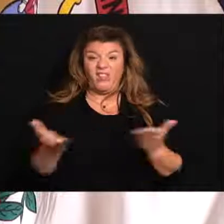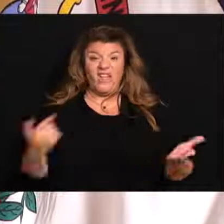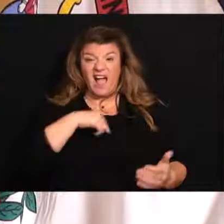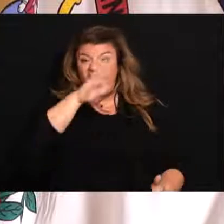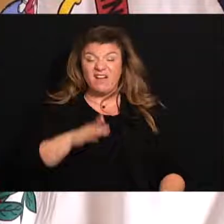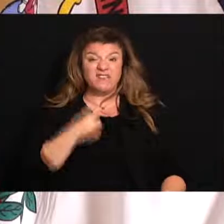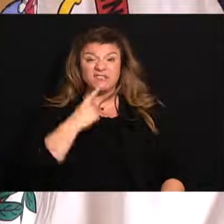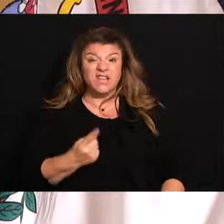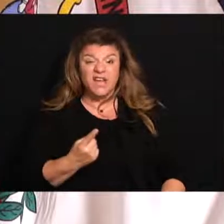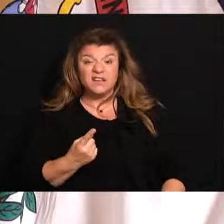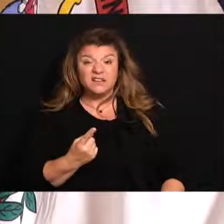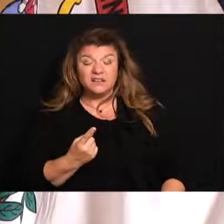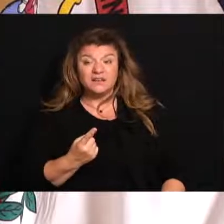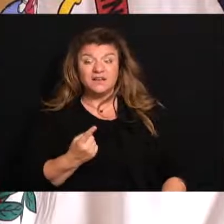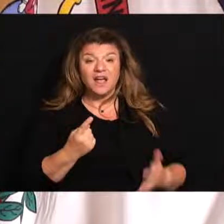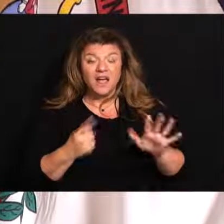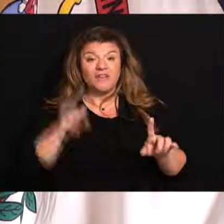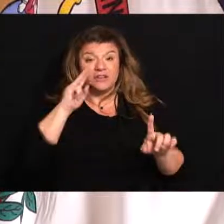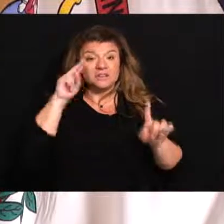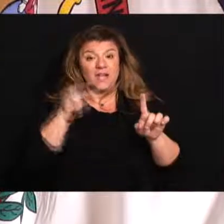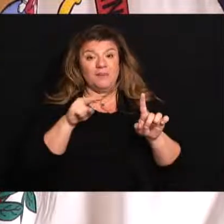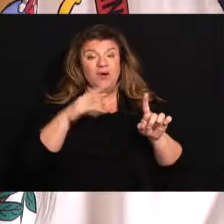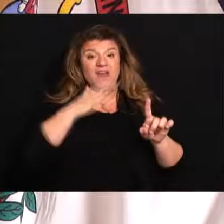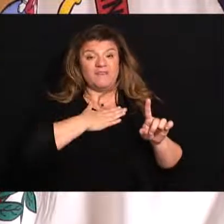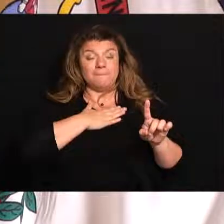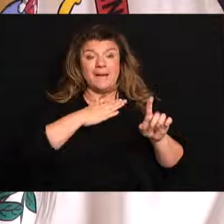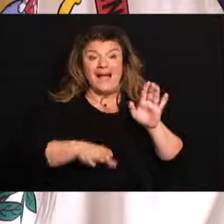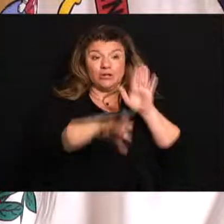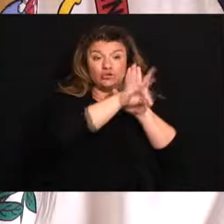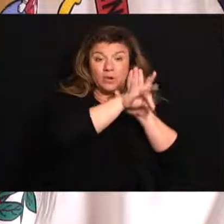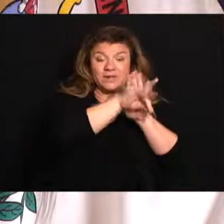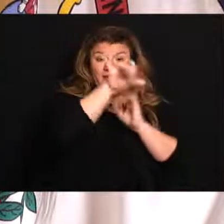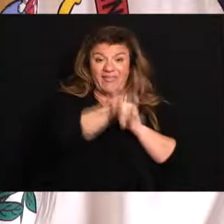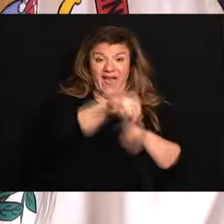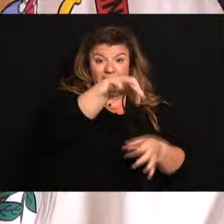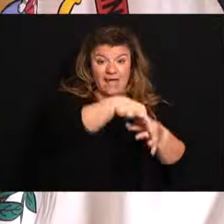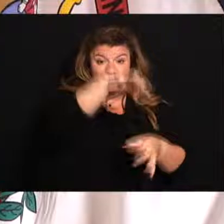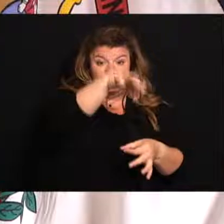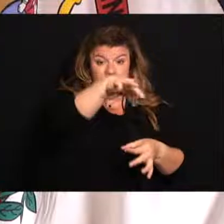just this. From a standpoint of my choice in that election,